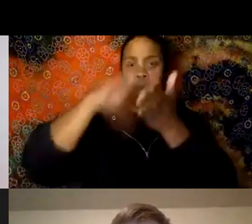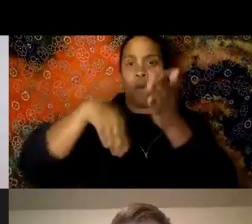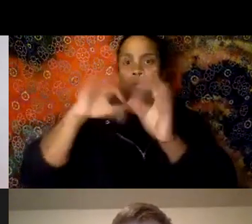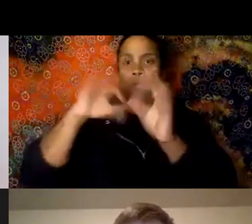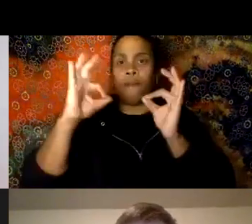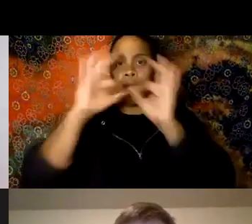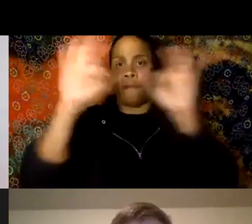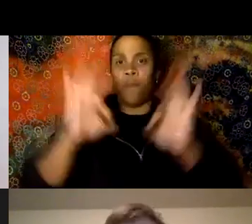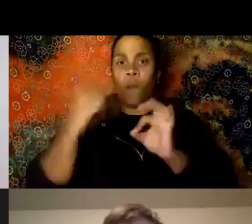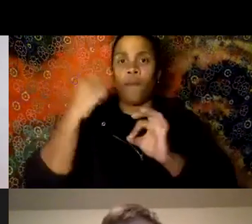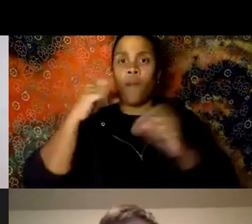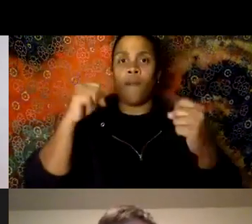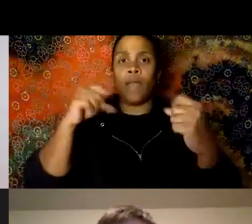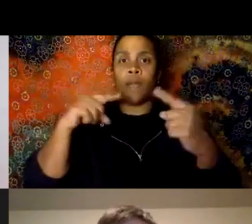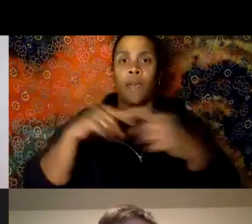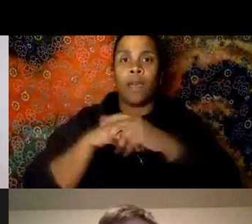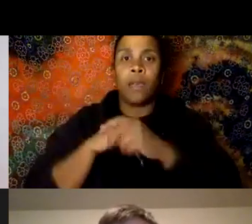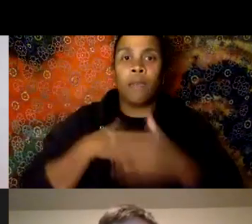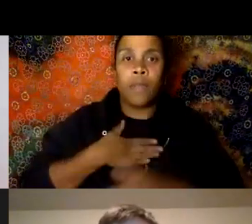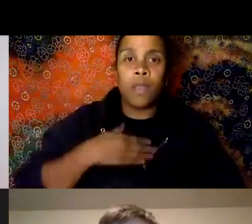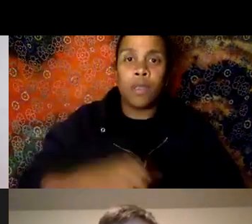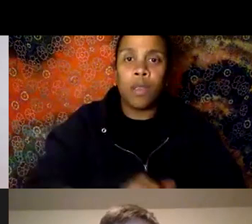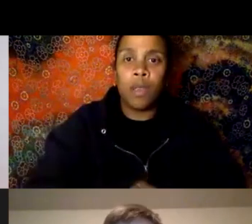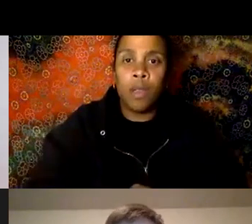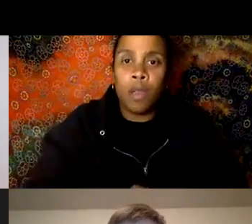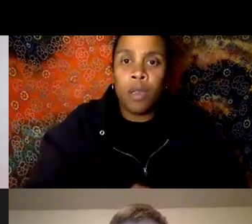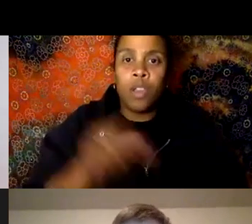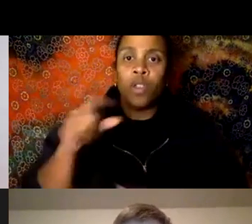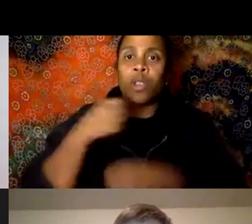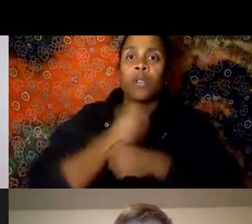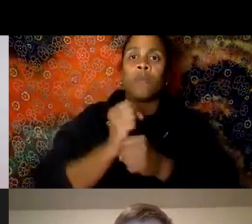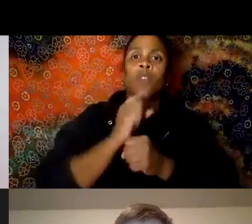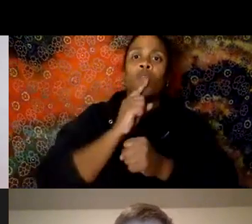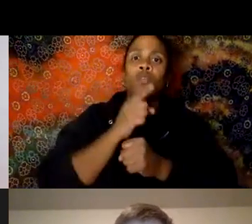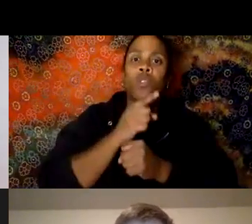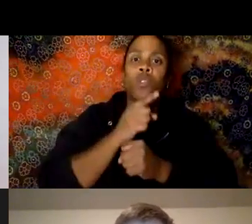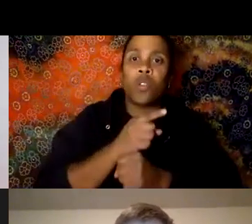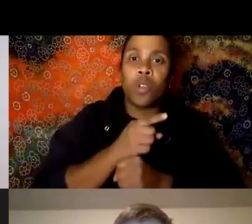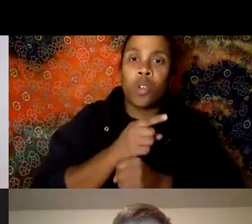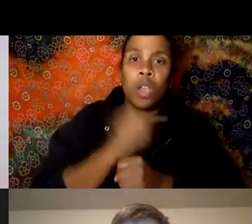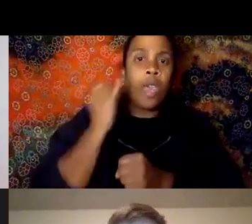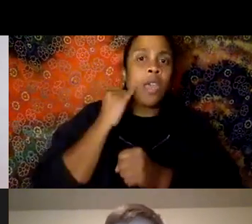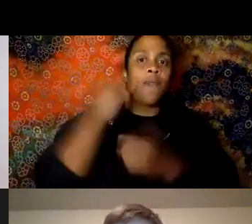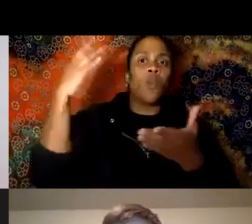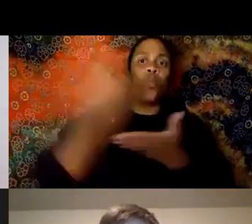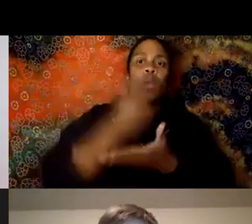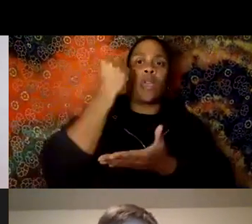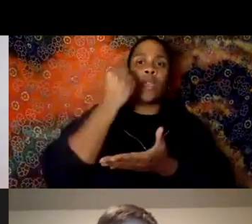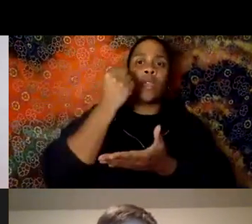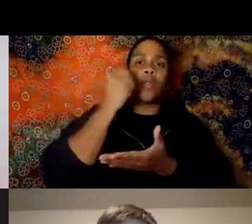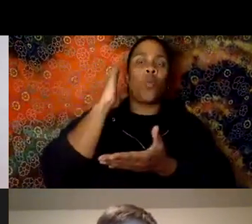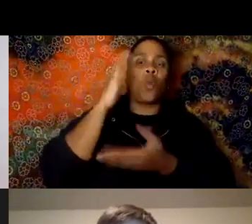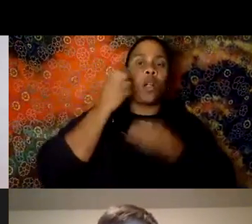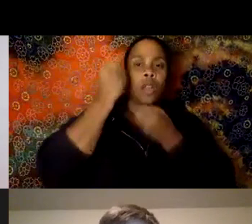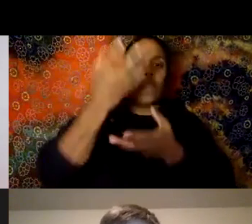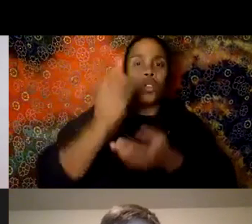and Gio's been here tonight too, and Gio is making sure that everyone that wins gets to know really quickly and that all the practitioners get everything that they get from the people